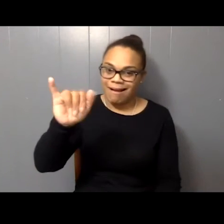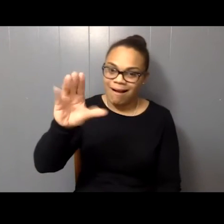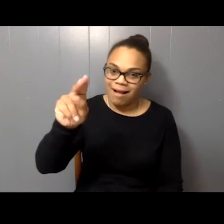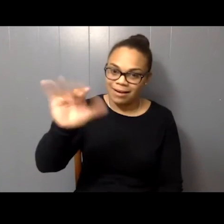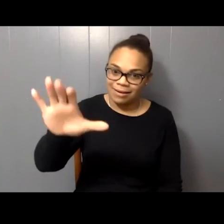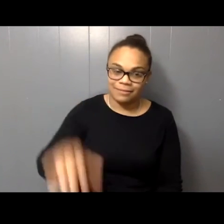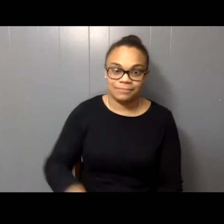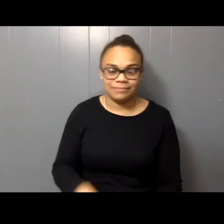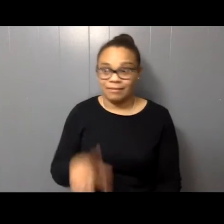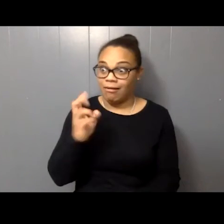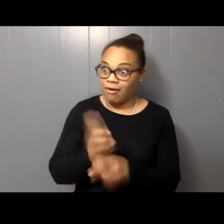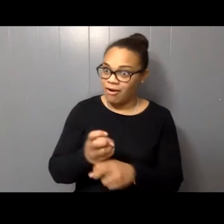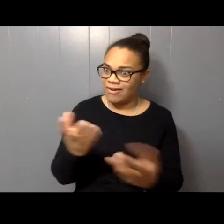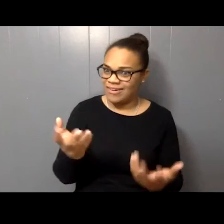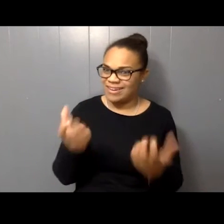There is a lot.